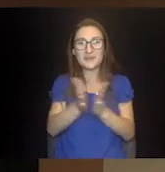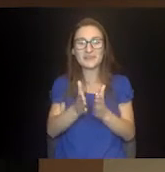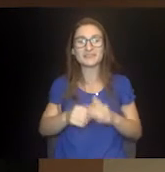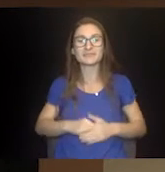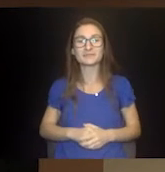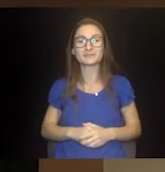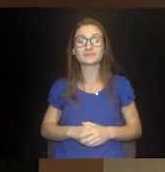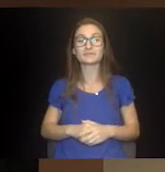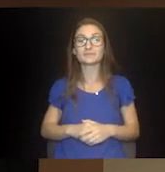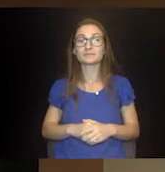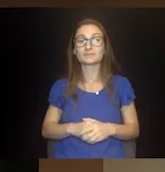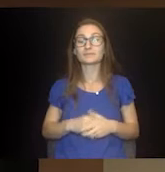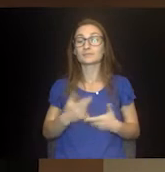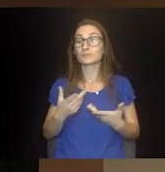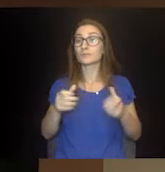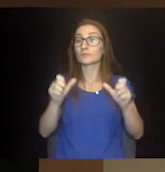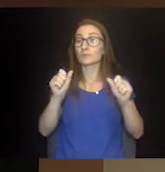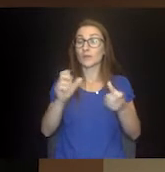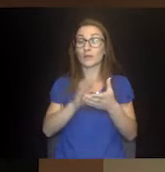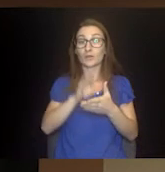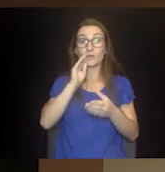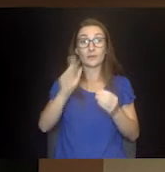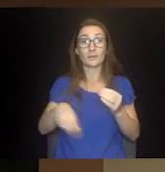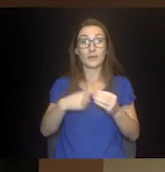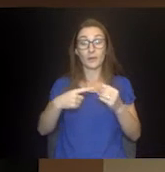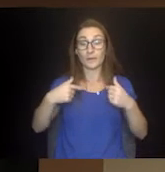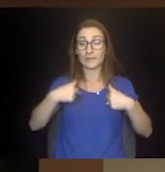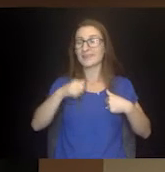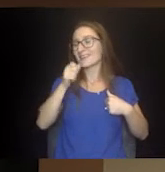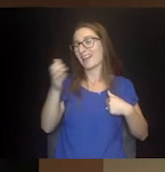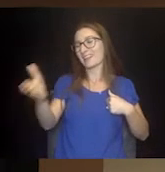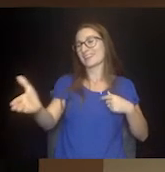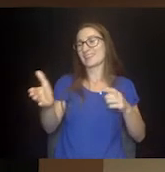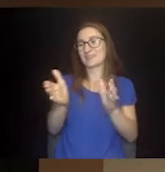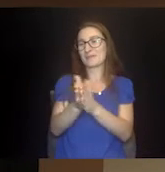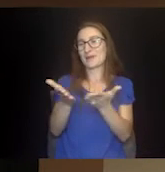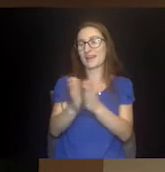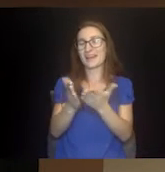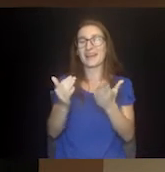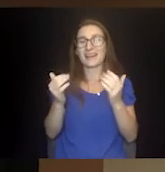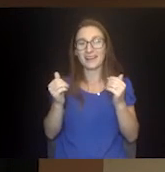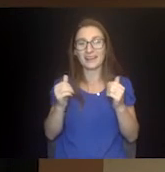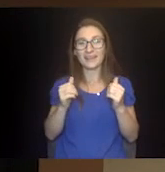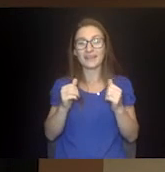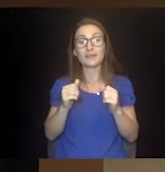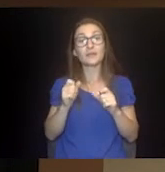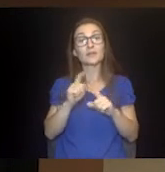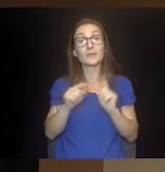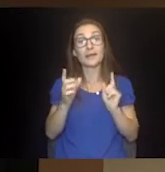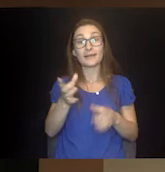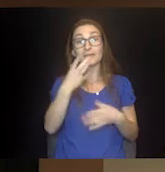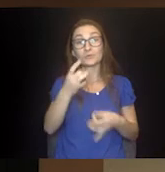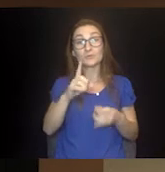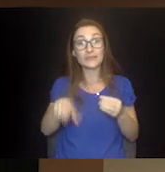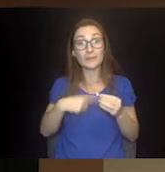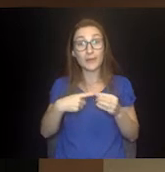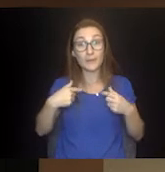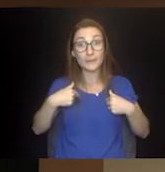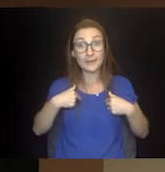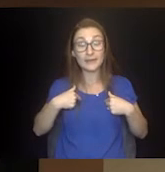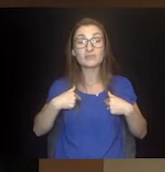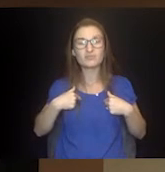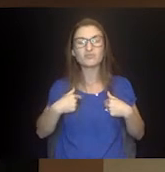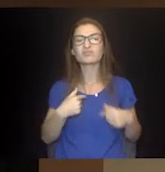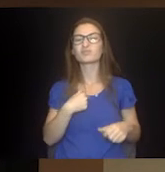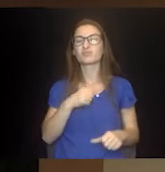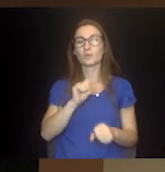here. Things so you can know as well about me, so you would know that, I'm not gonna say it was in the book, so you can know. So you get interested in buying it.